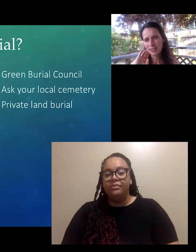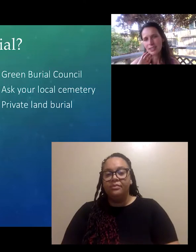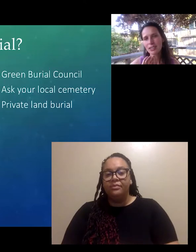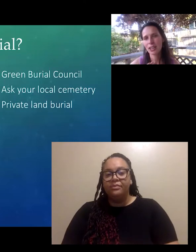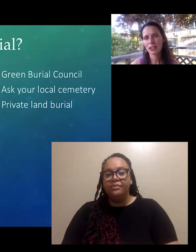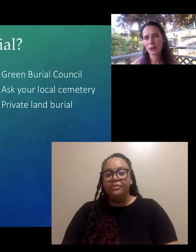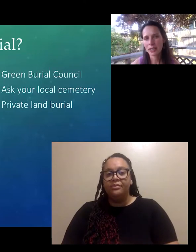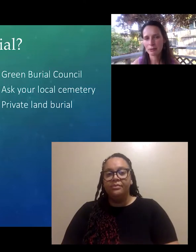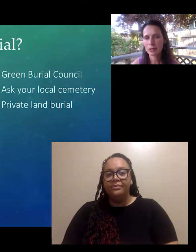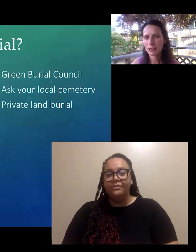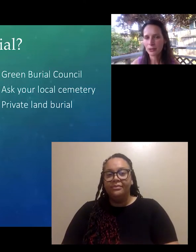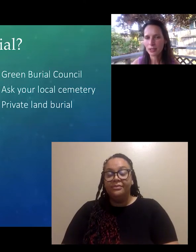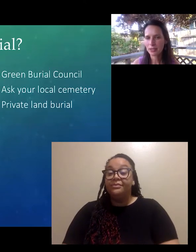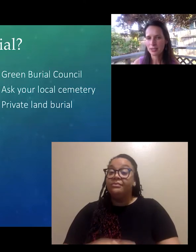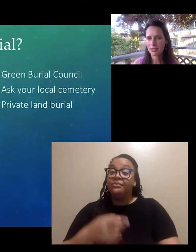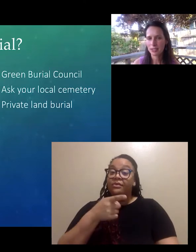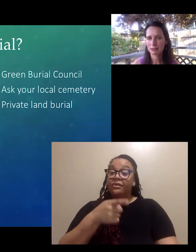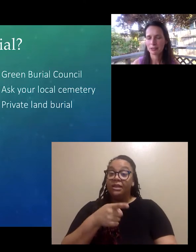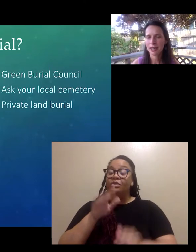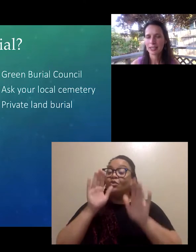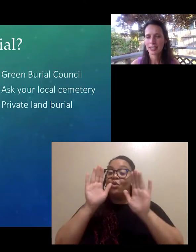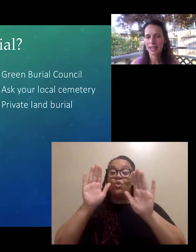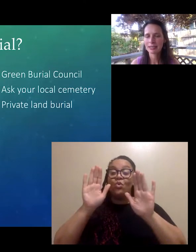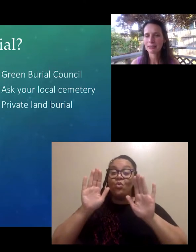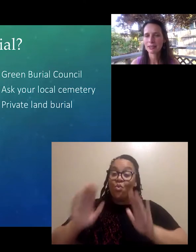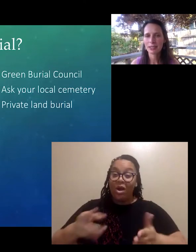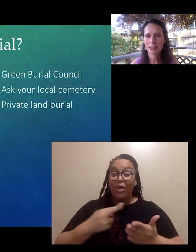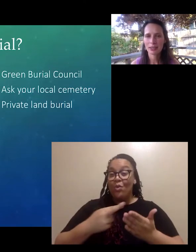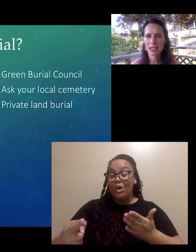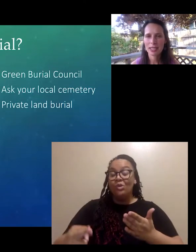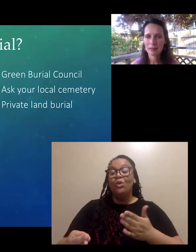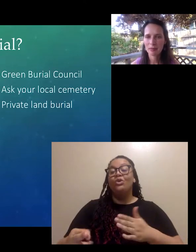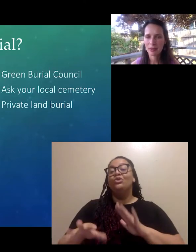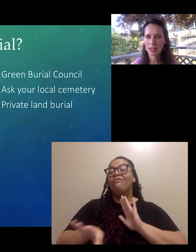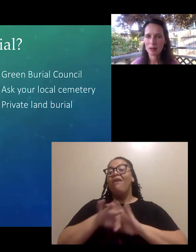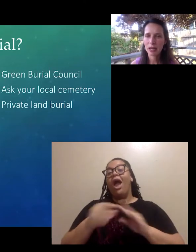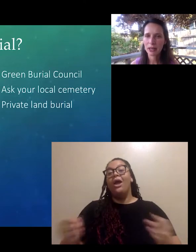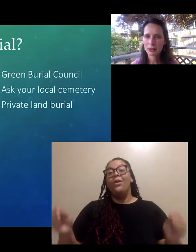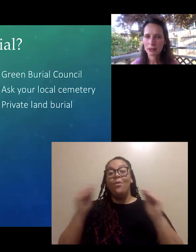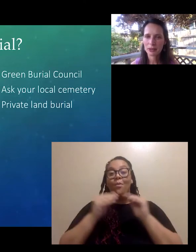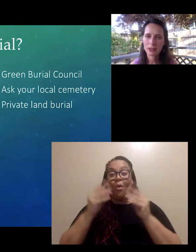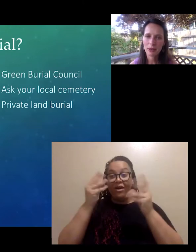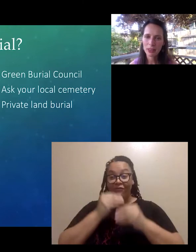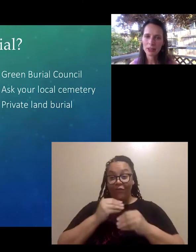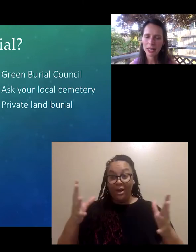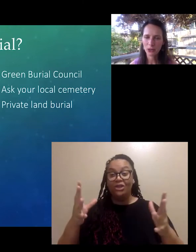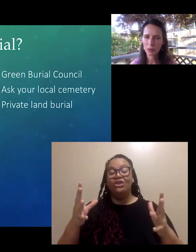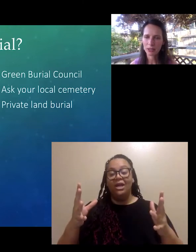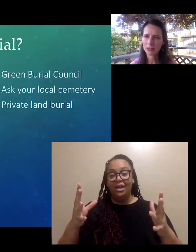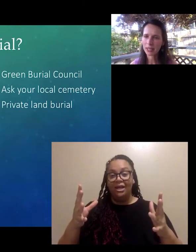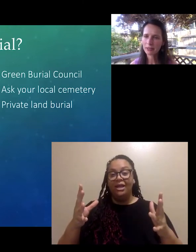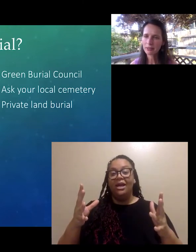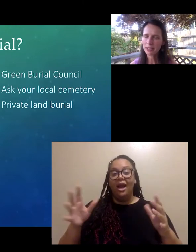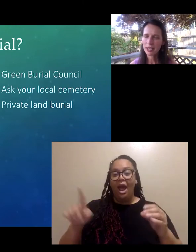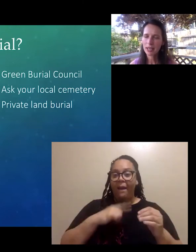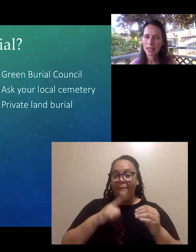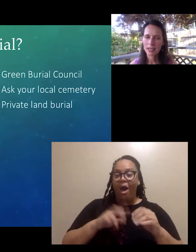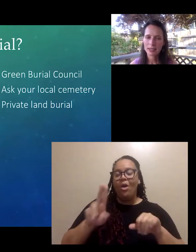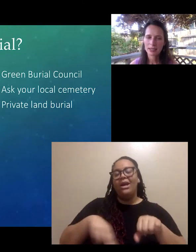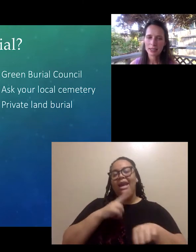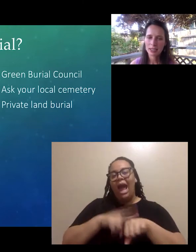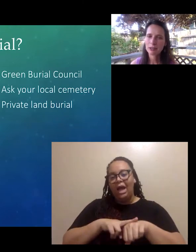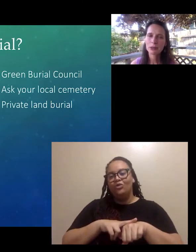This is a great resource to find out, um, about, you know, other natural burial grounds.